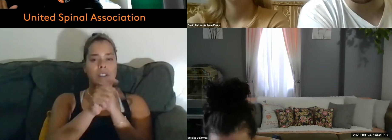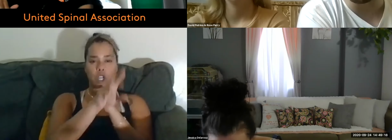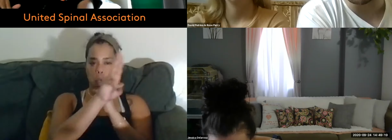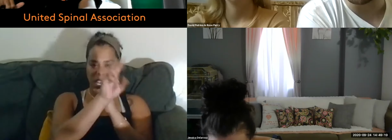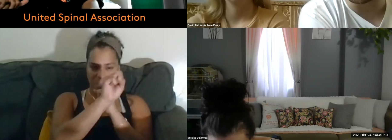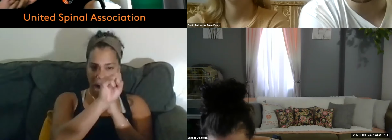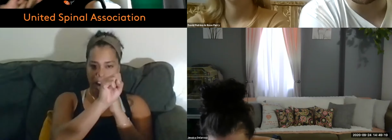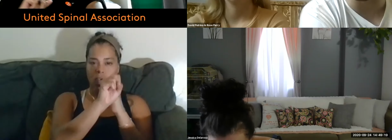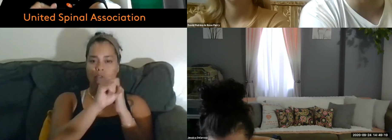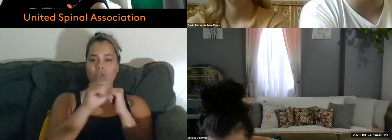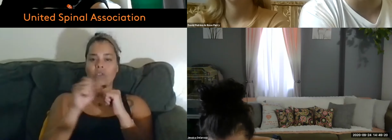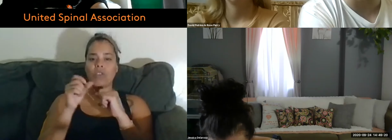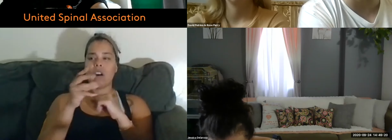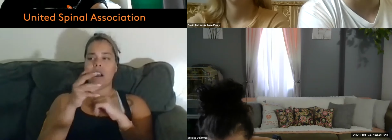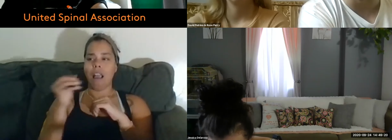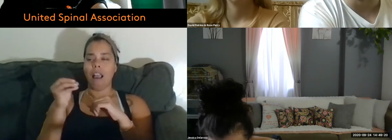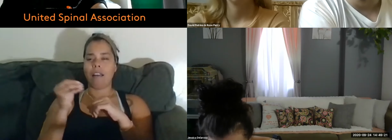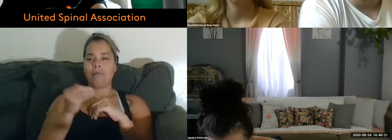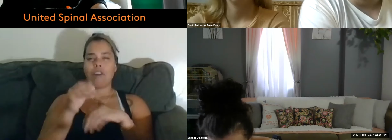remember Chris Scott.